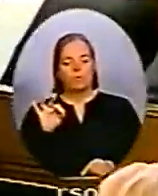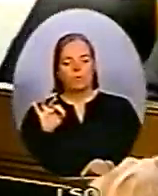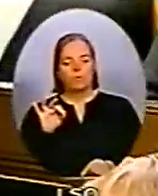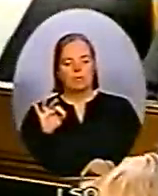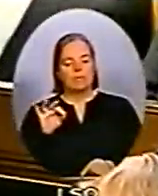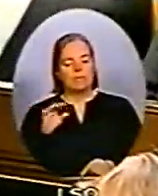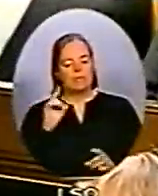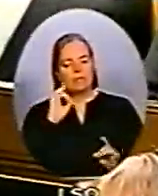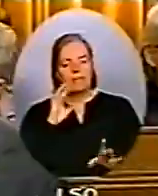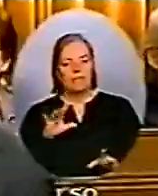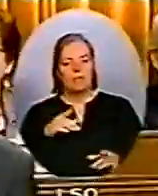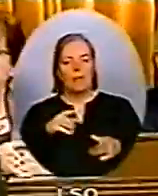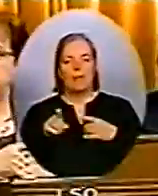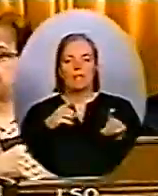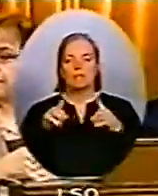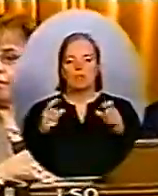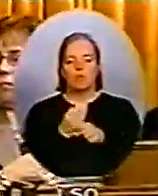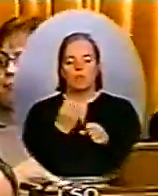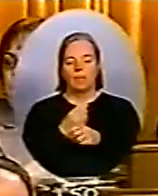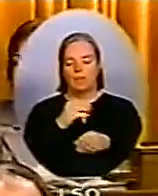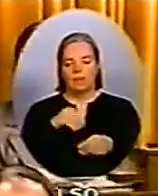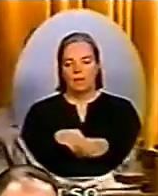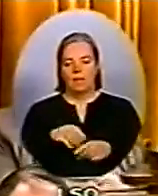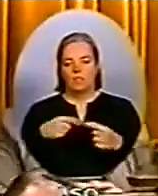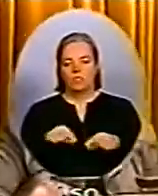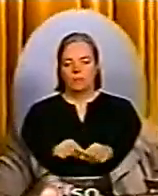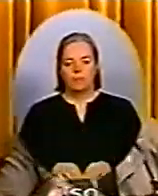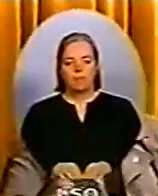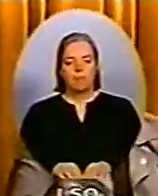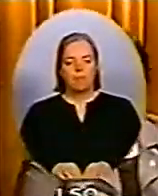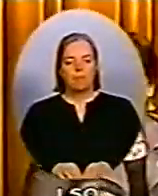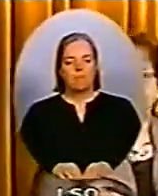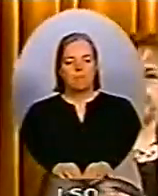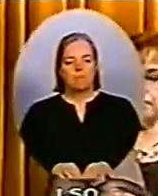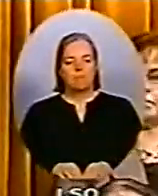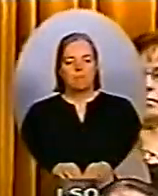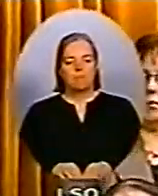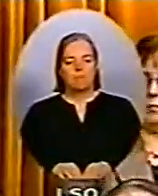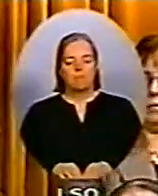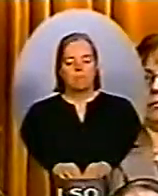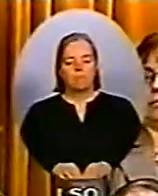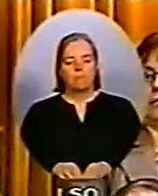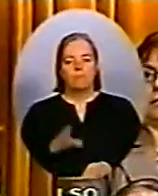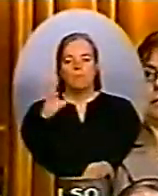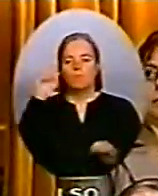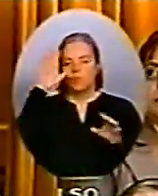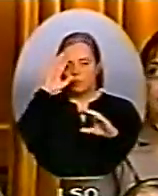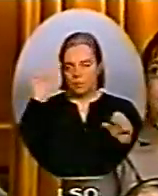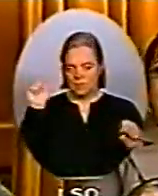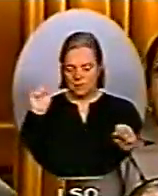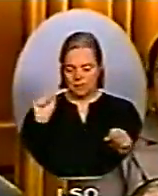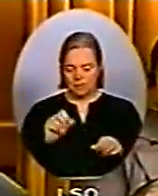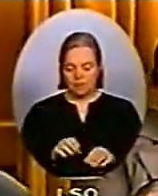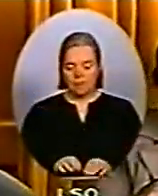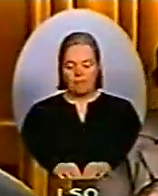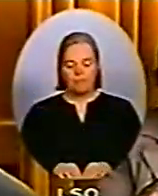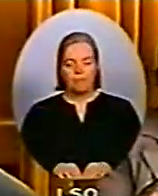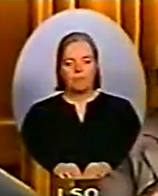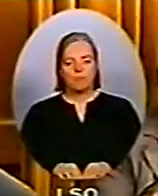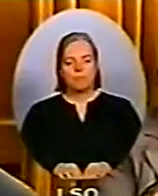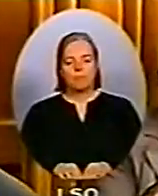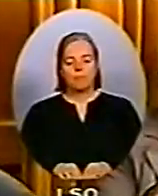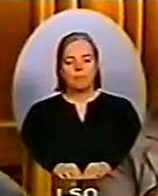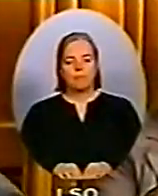Timmins-James Bay. Well, Mr. Speaker, we'll reiterate the facts. The computers linked to illegal acts in voter fraud were also linked to the